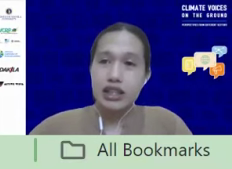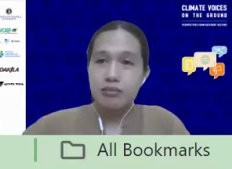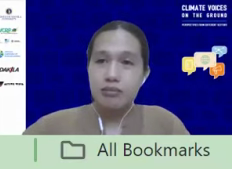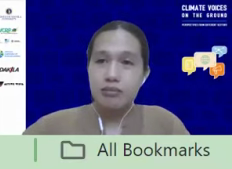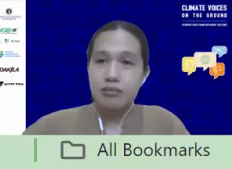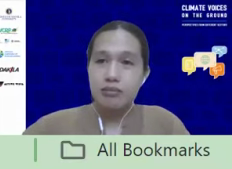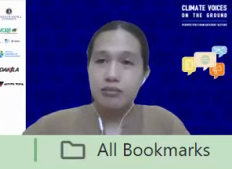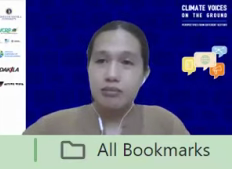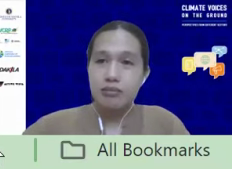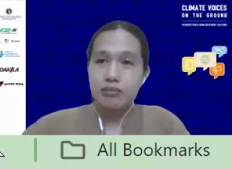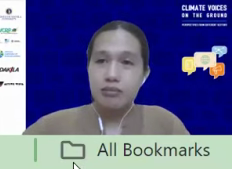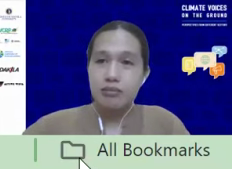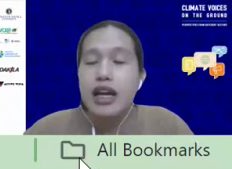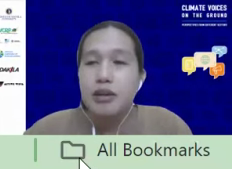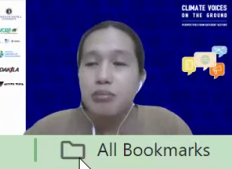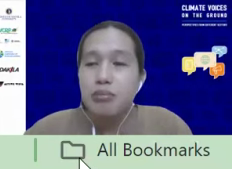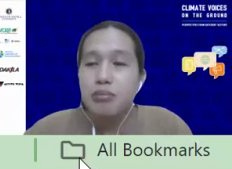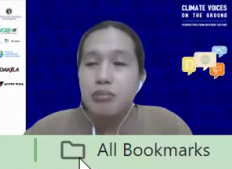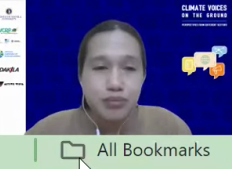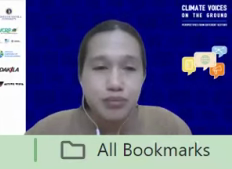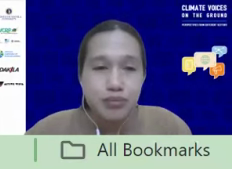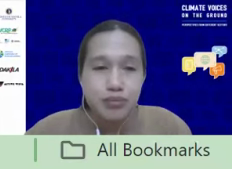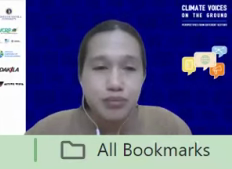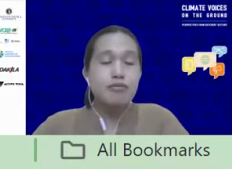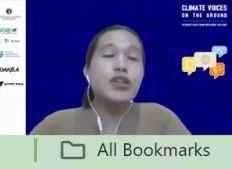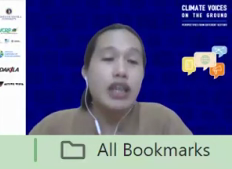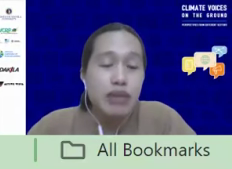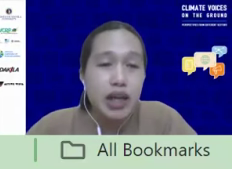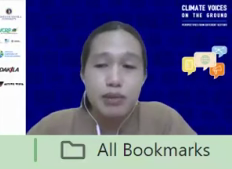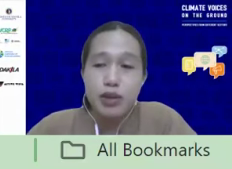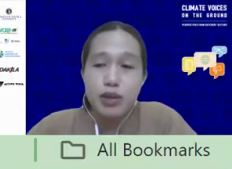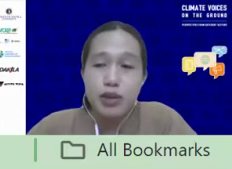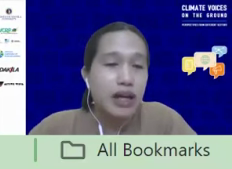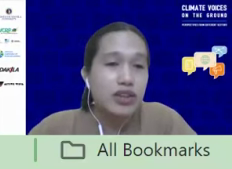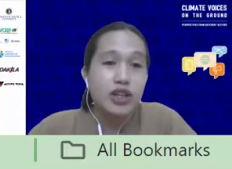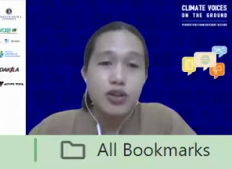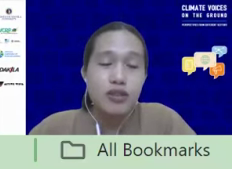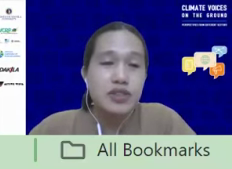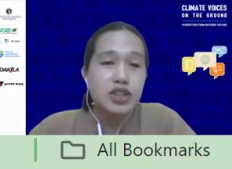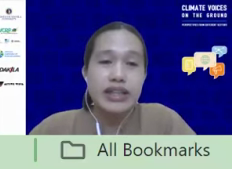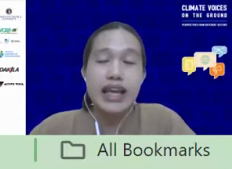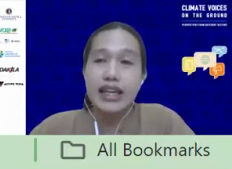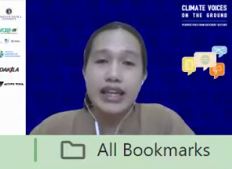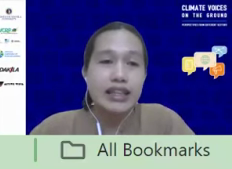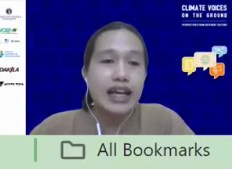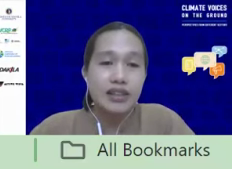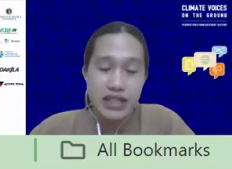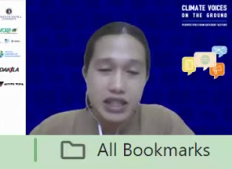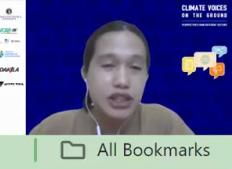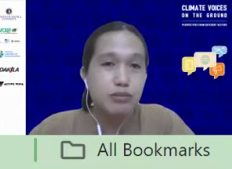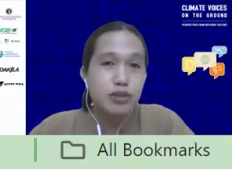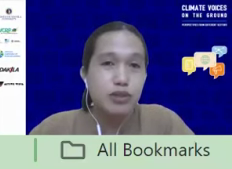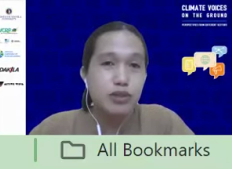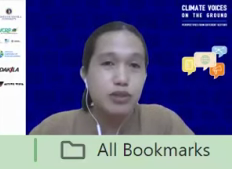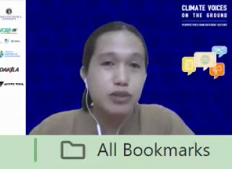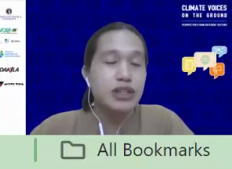it is not being covered by anything. But so today my topic will be about the role of storytelling and activism